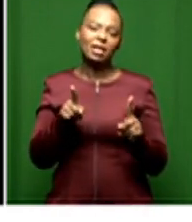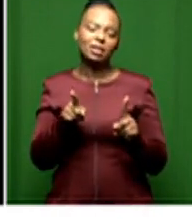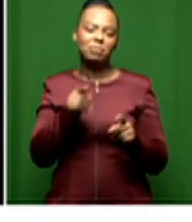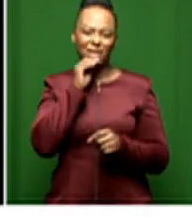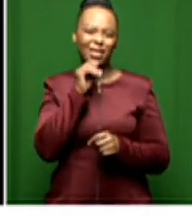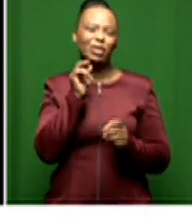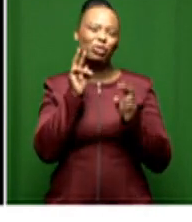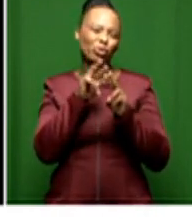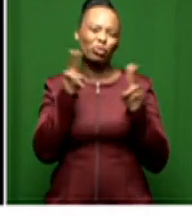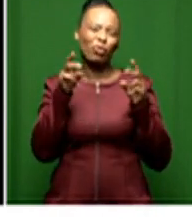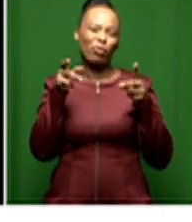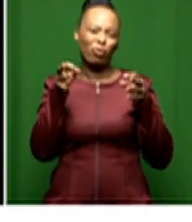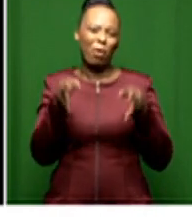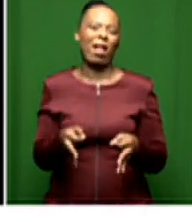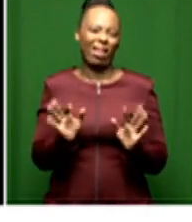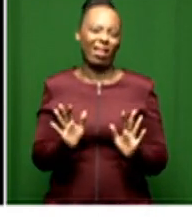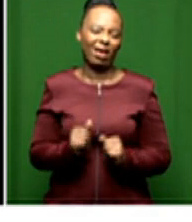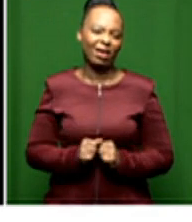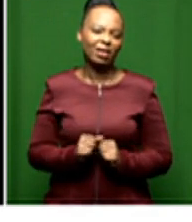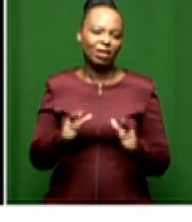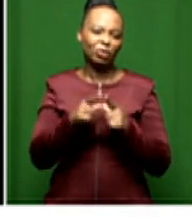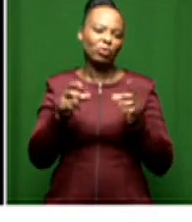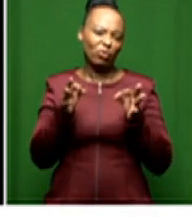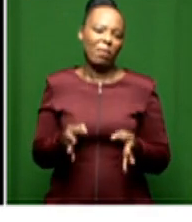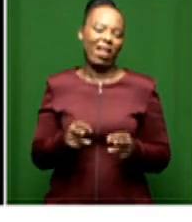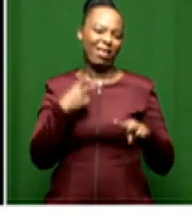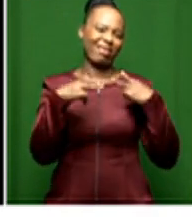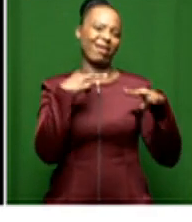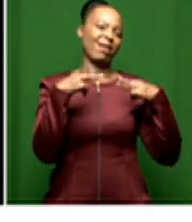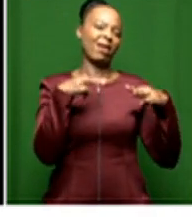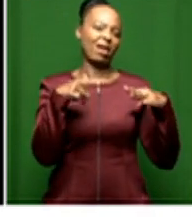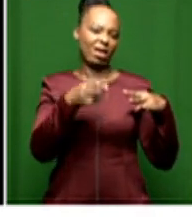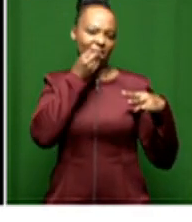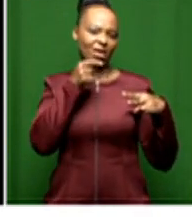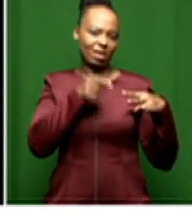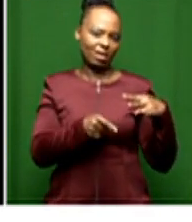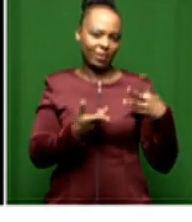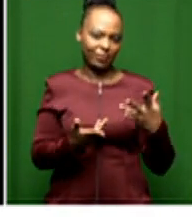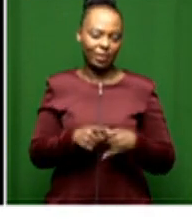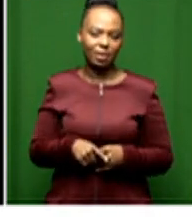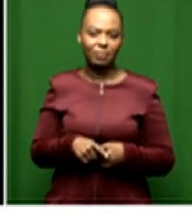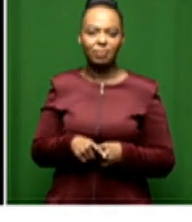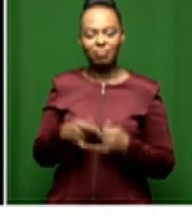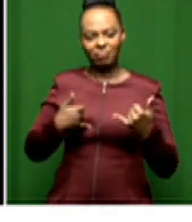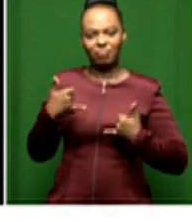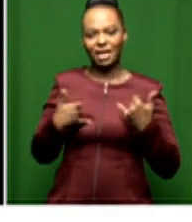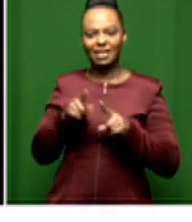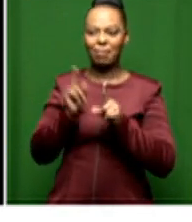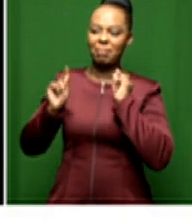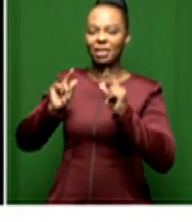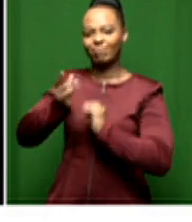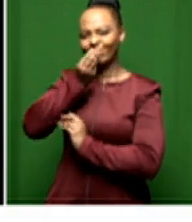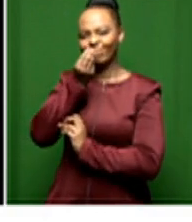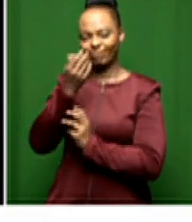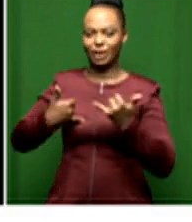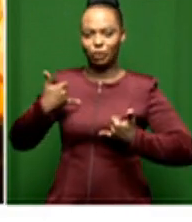formal. So it's fine dining and party cuisine that I actually enjoy the most. Okay. And how would